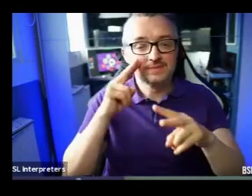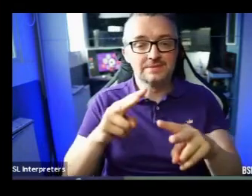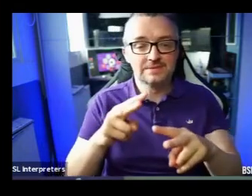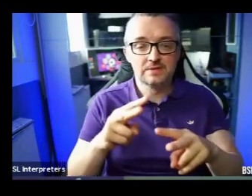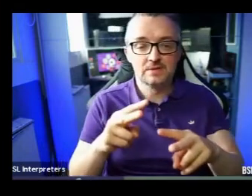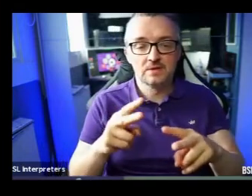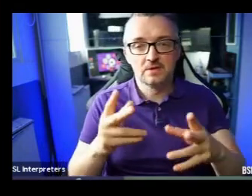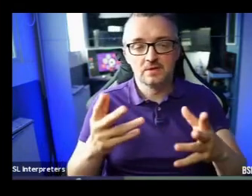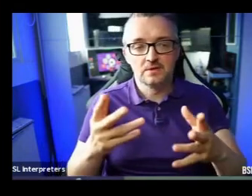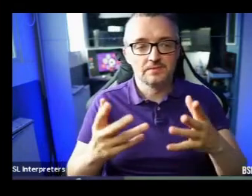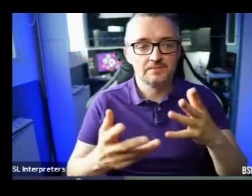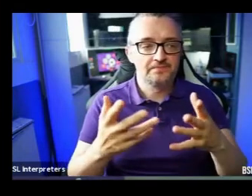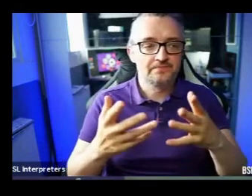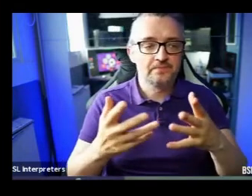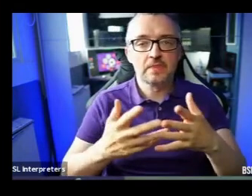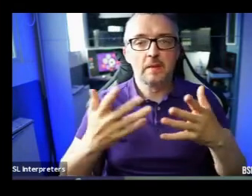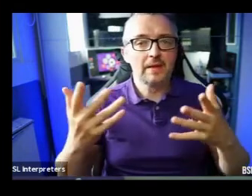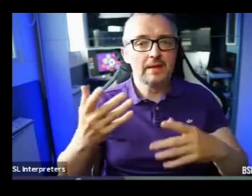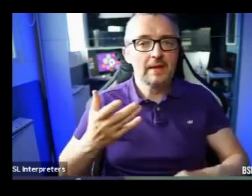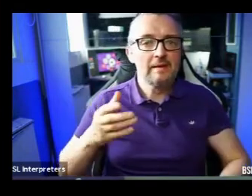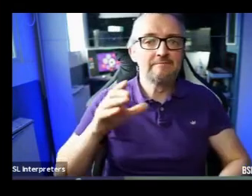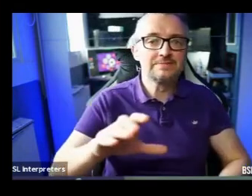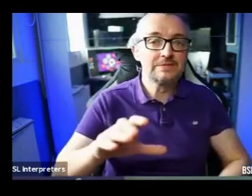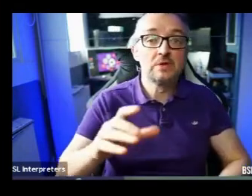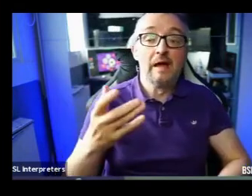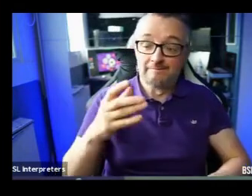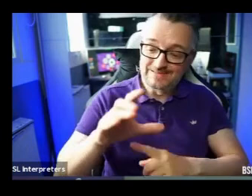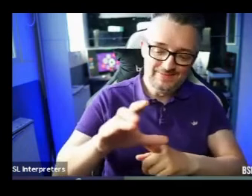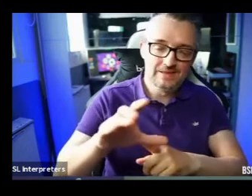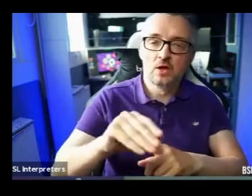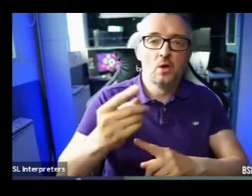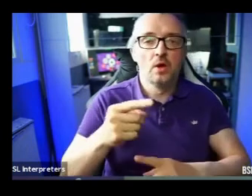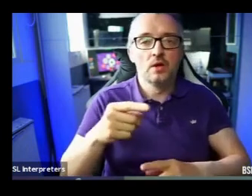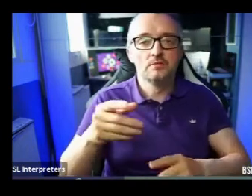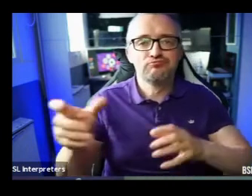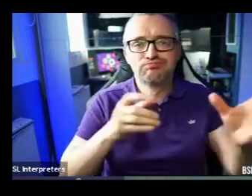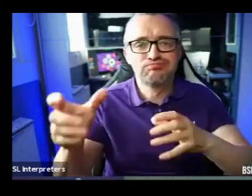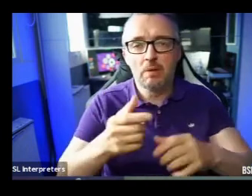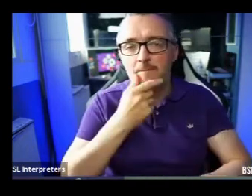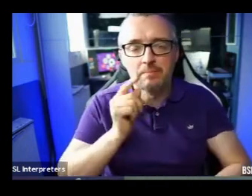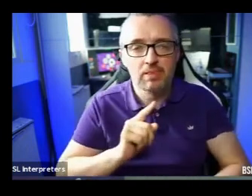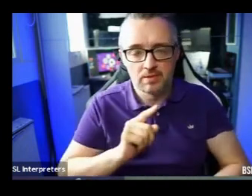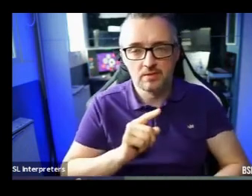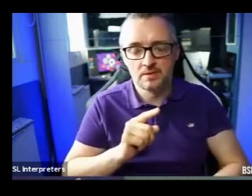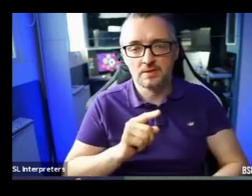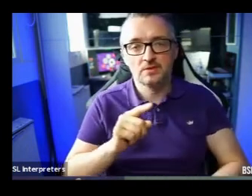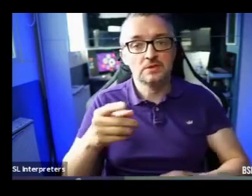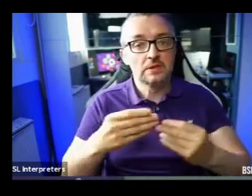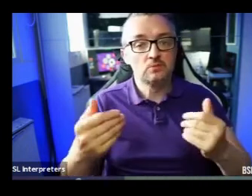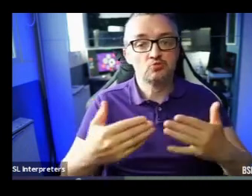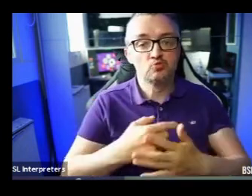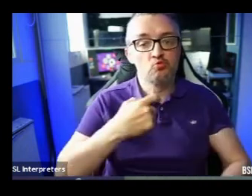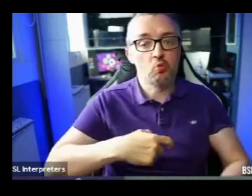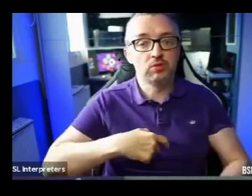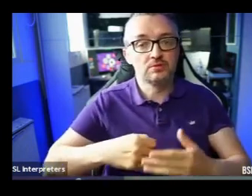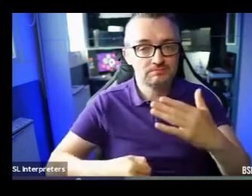seen across the decade is quite a significant investment in people and in leadership. So some of